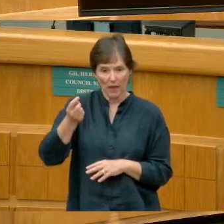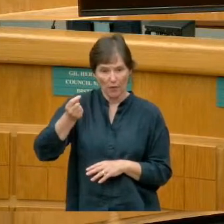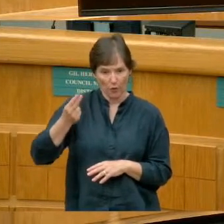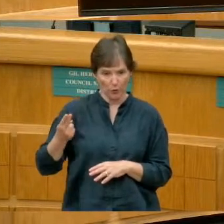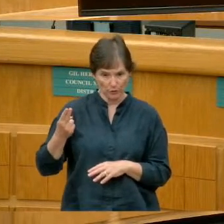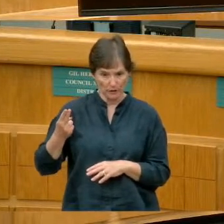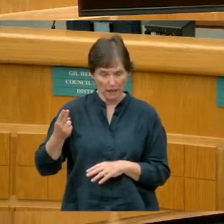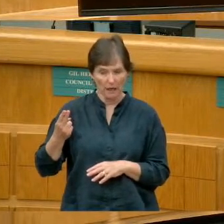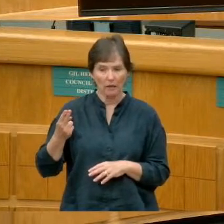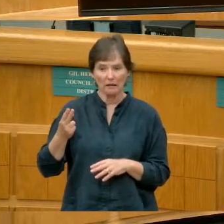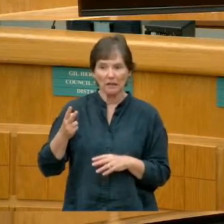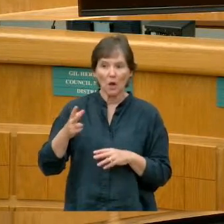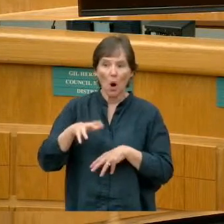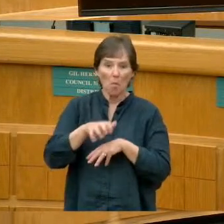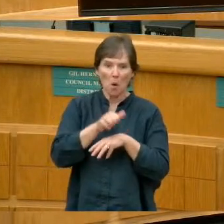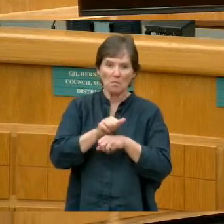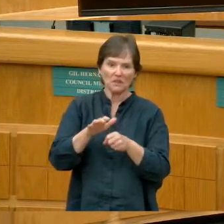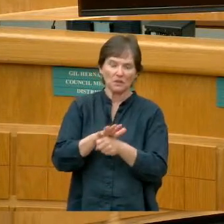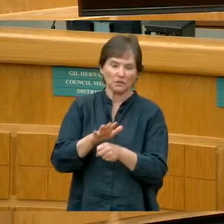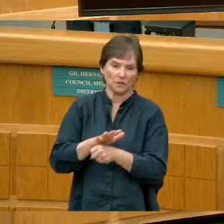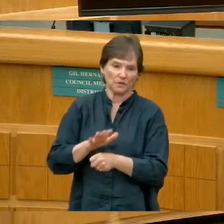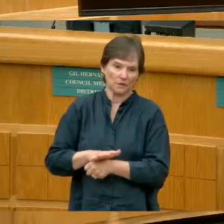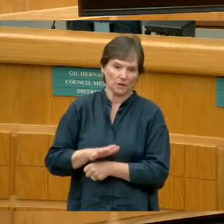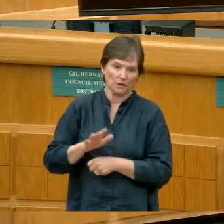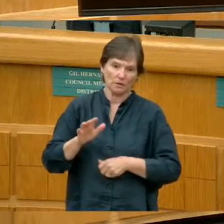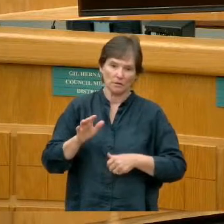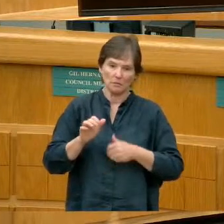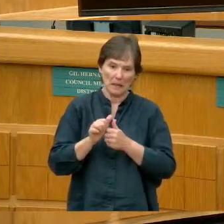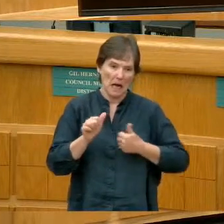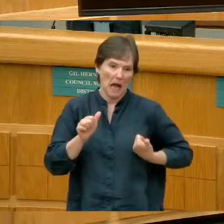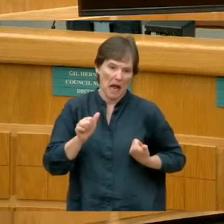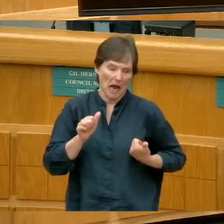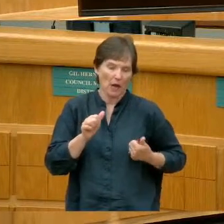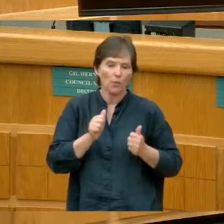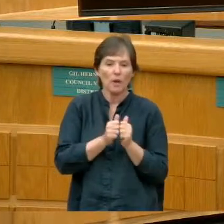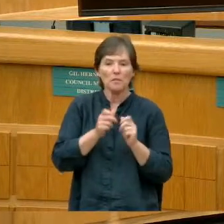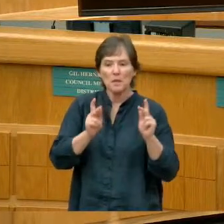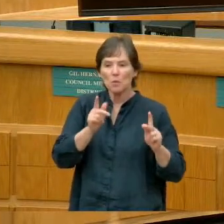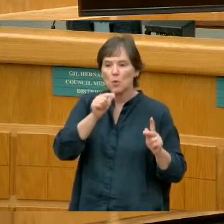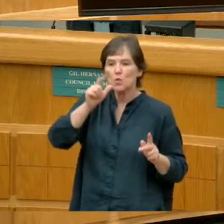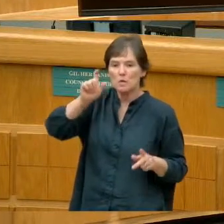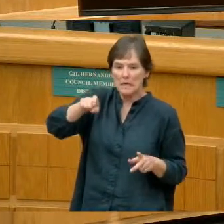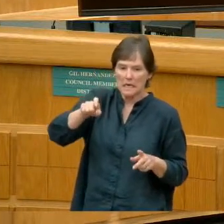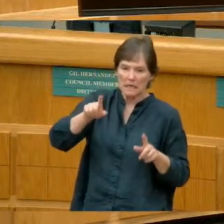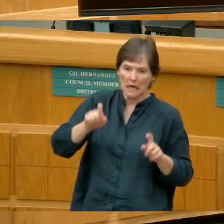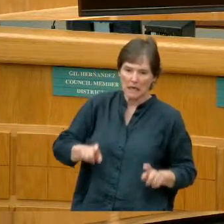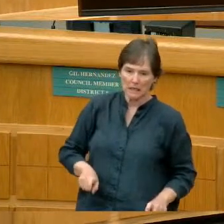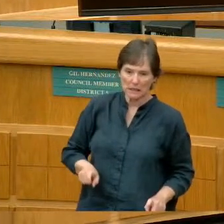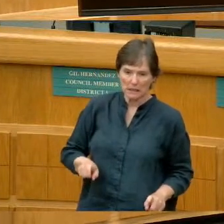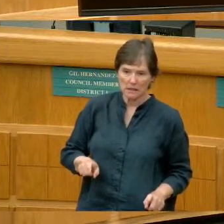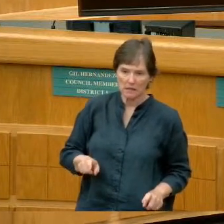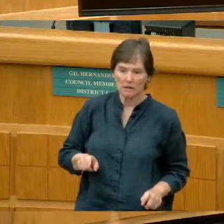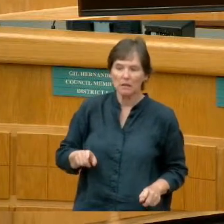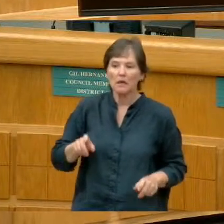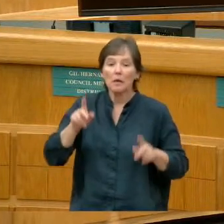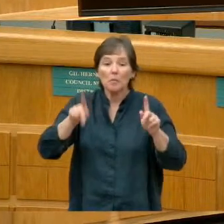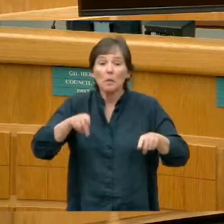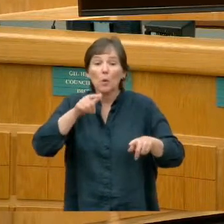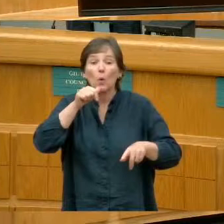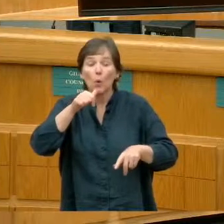of persons waiting to be tested, and so those persons are notified via a reverse alert telephone call or text